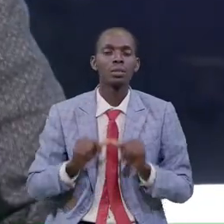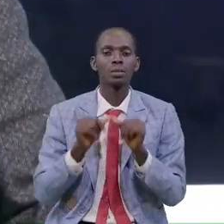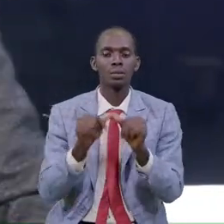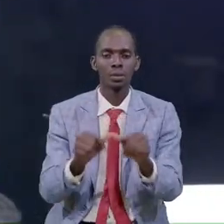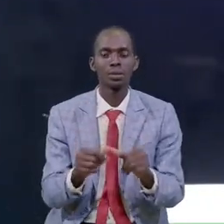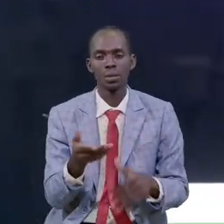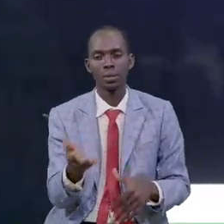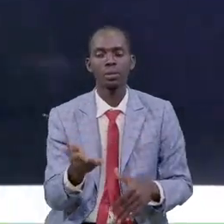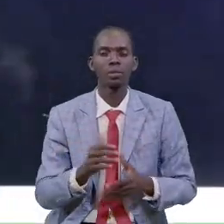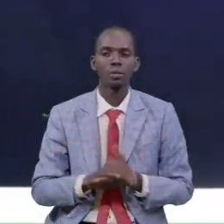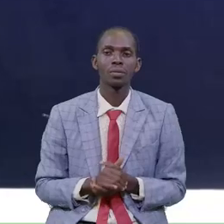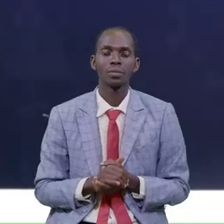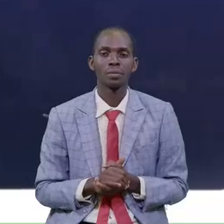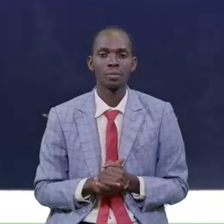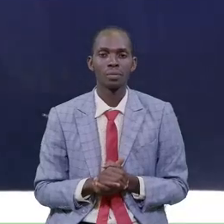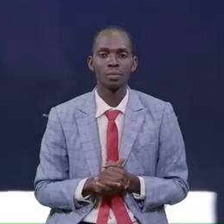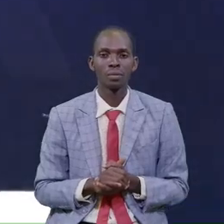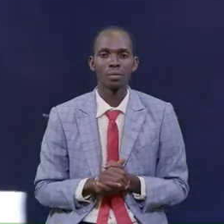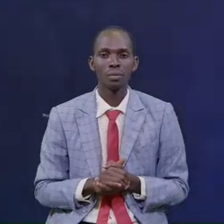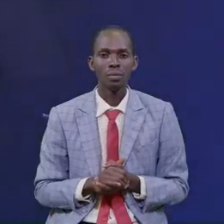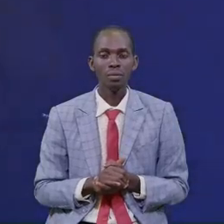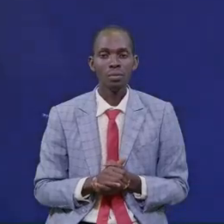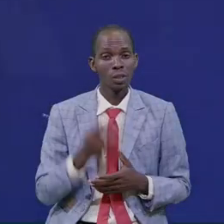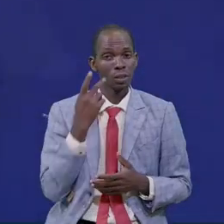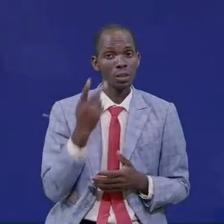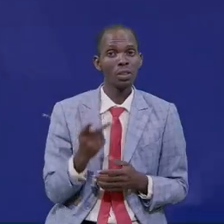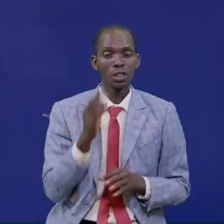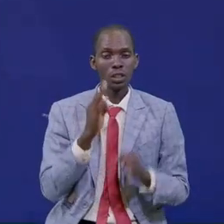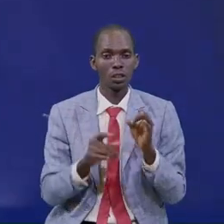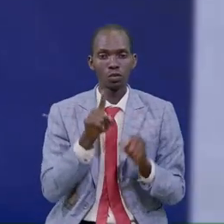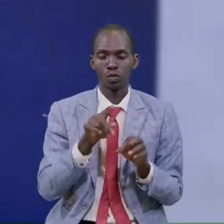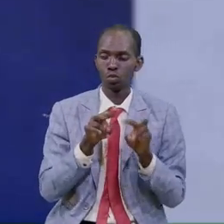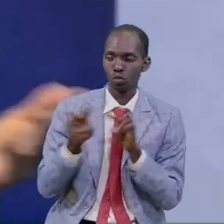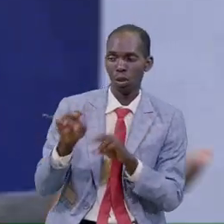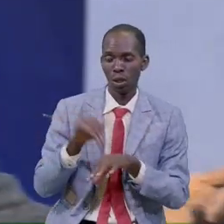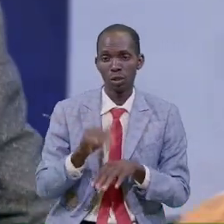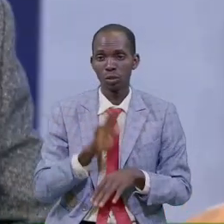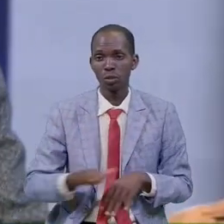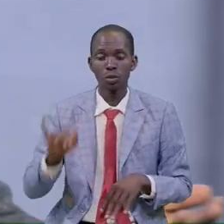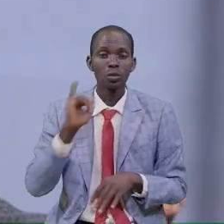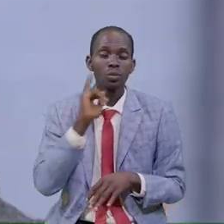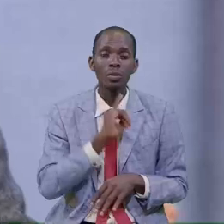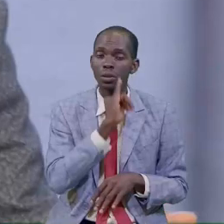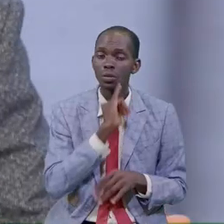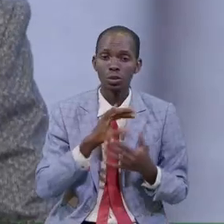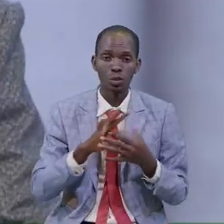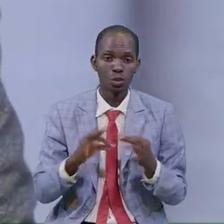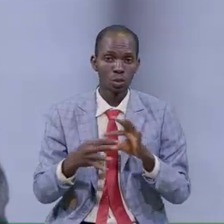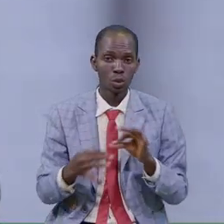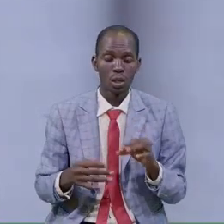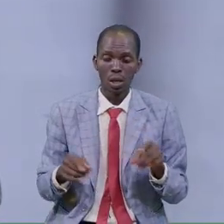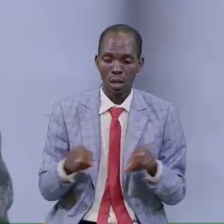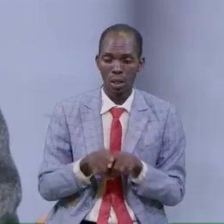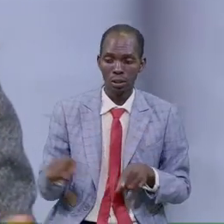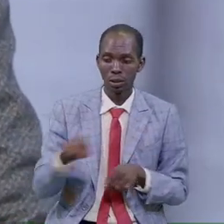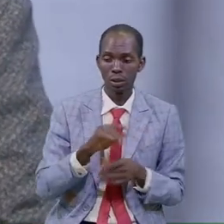c'est la continuation. You la see, continuité. If you look at the children of Israel, quand on voit les enfants d'Israël, and they were healed, and they